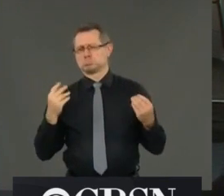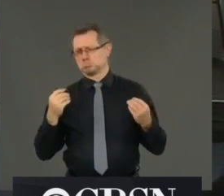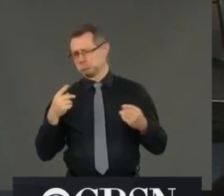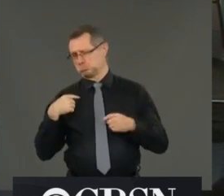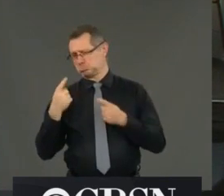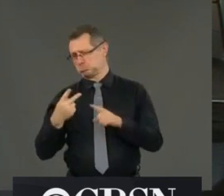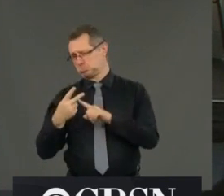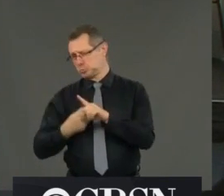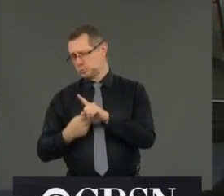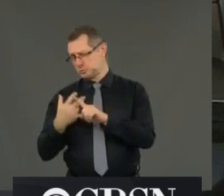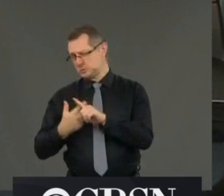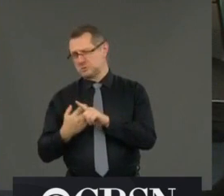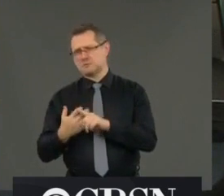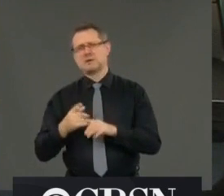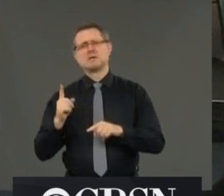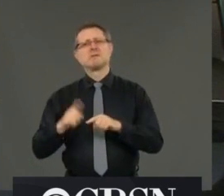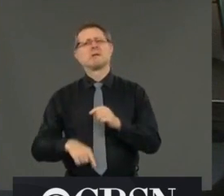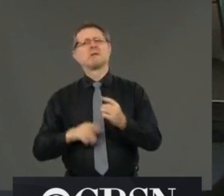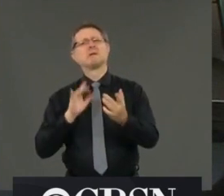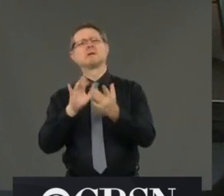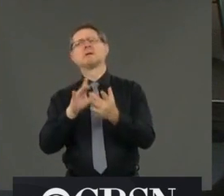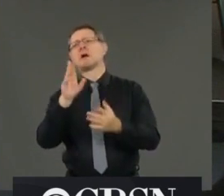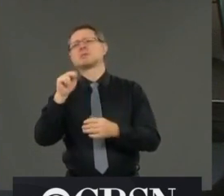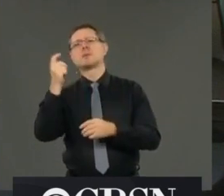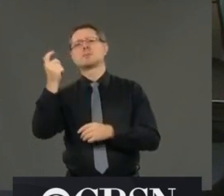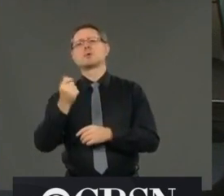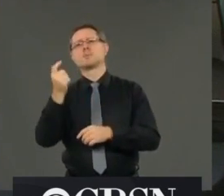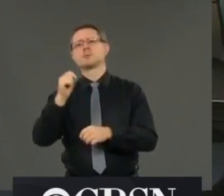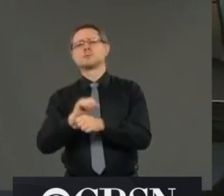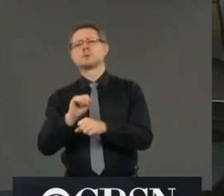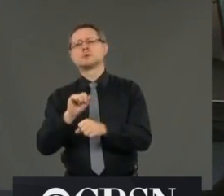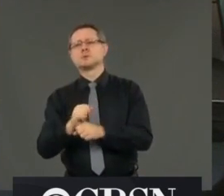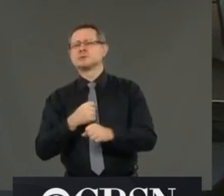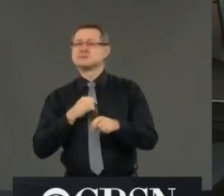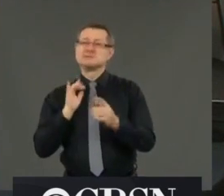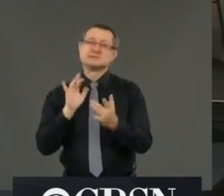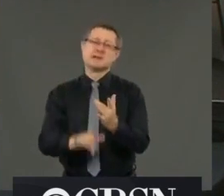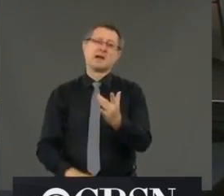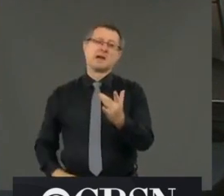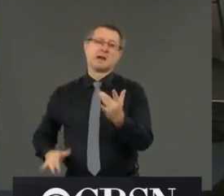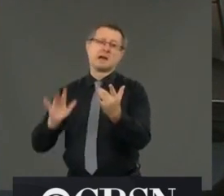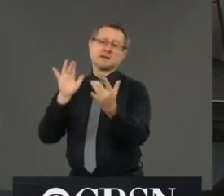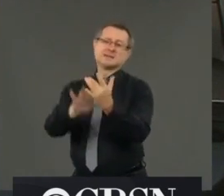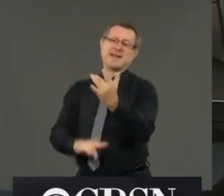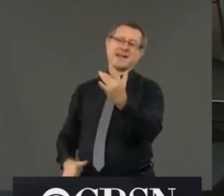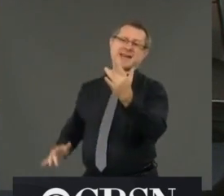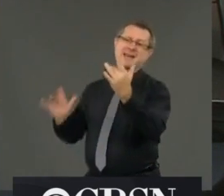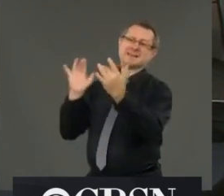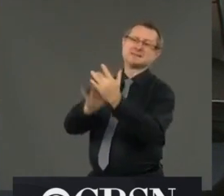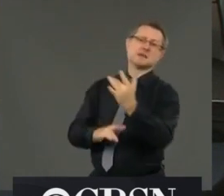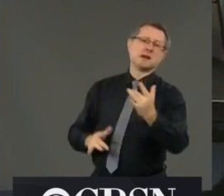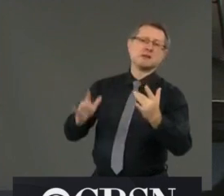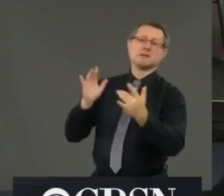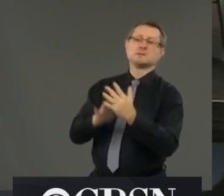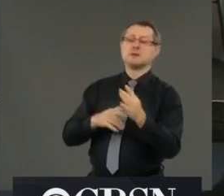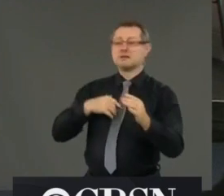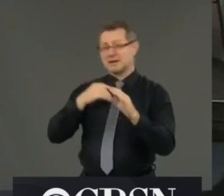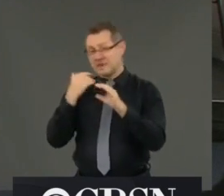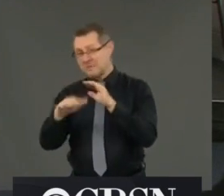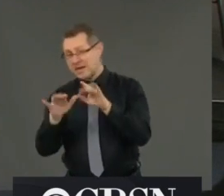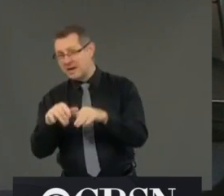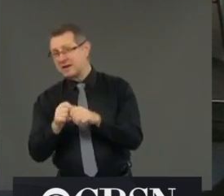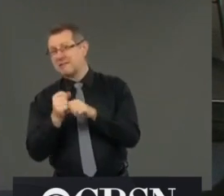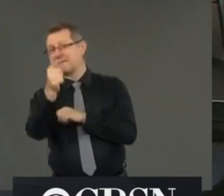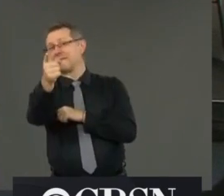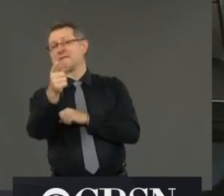through. They call from 8 o'clock in the morning to the end of the day. They send an email, they get a reply, which